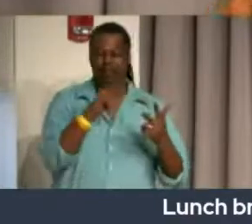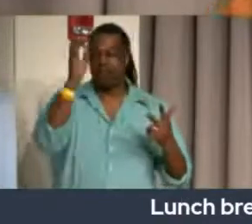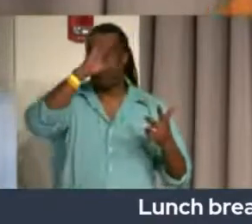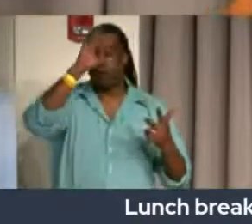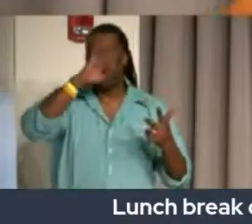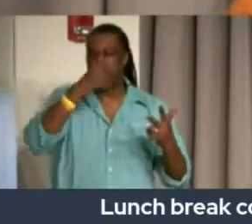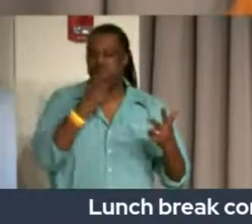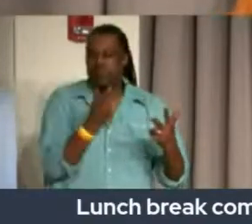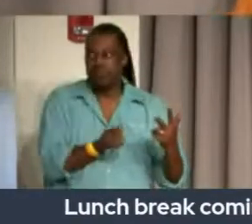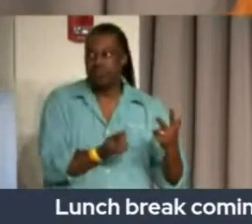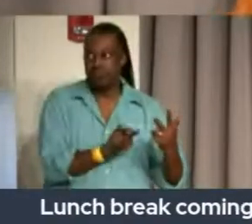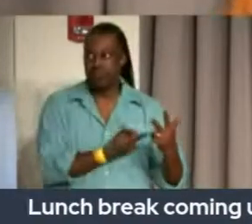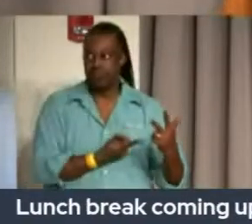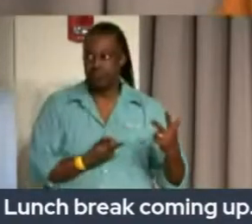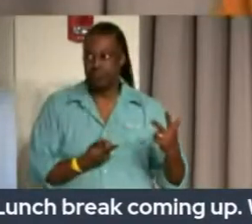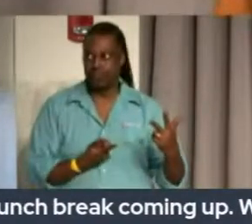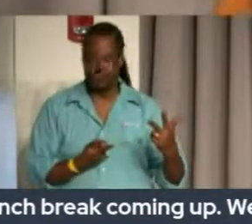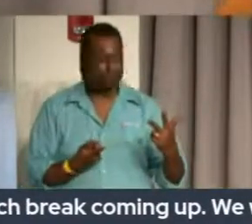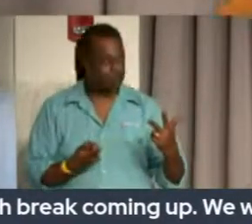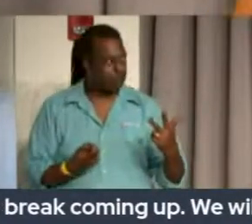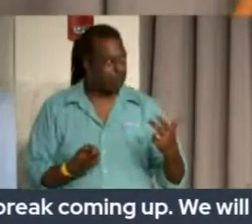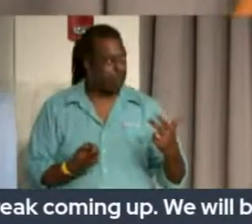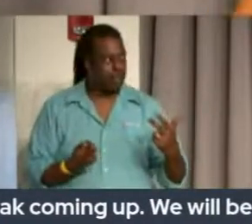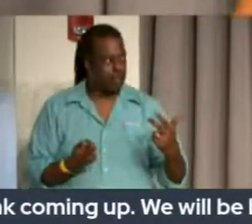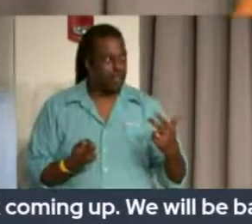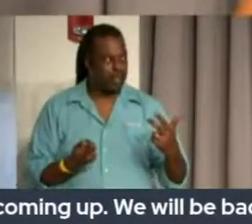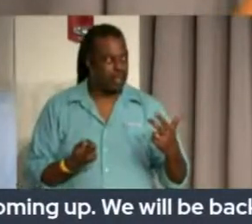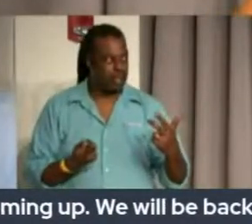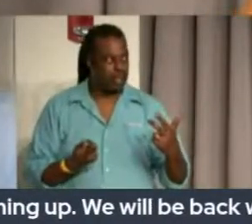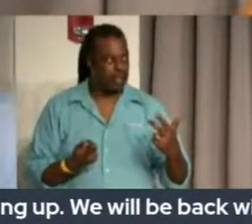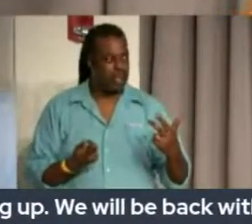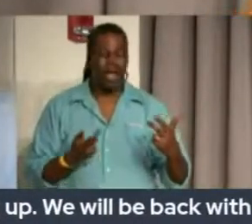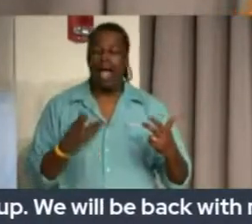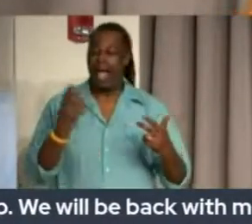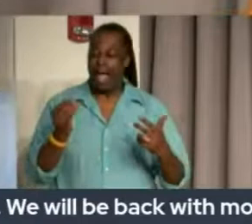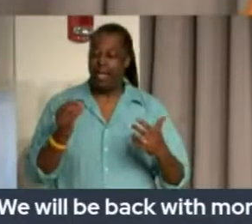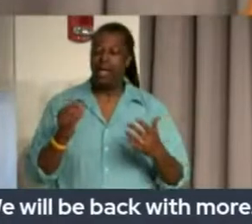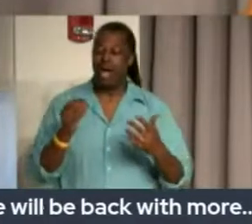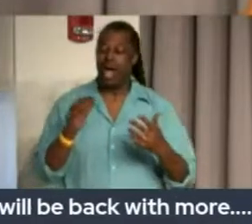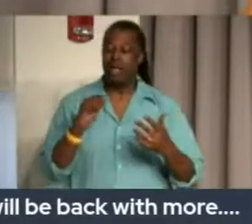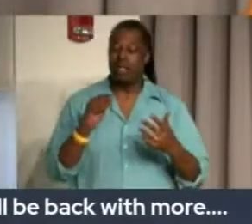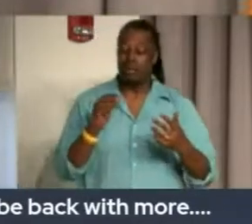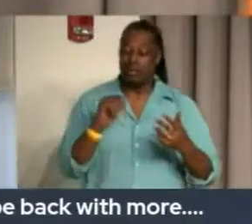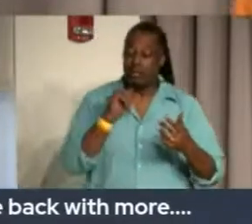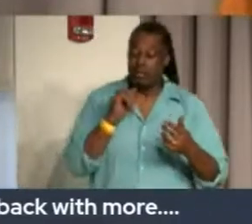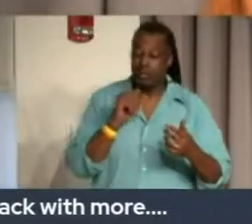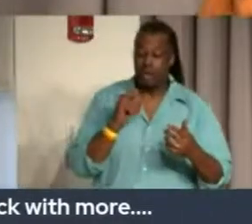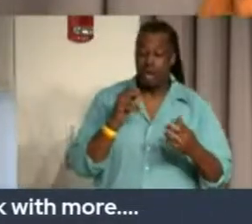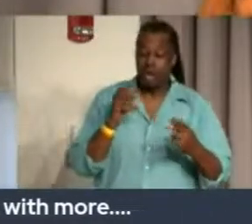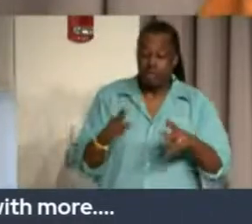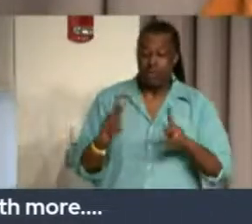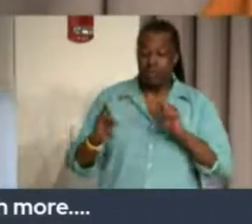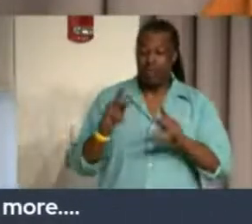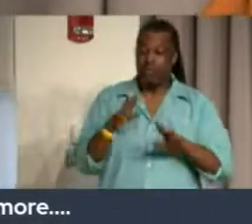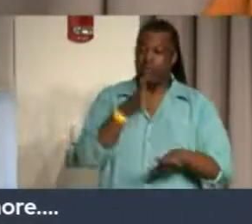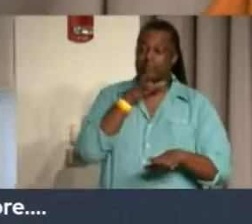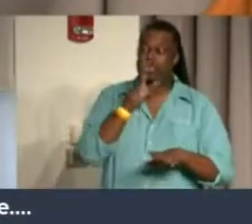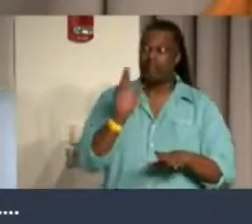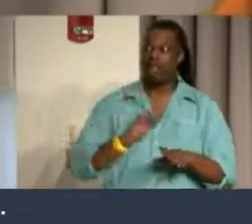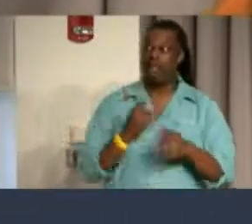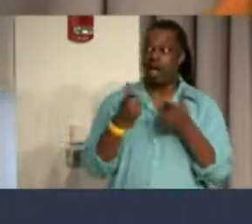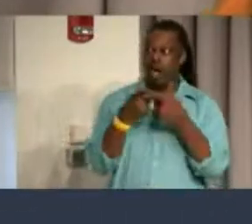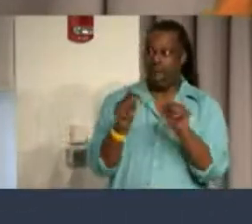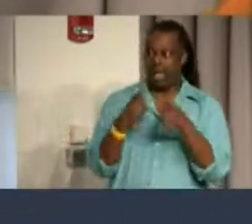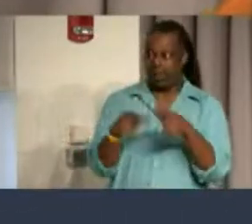us. They might even speak our languages, but they lost it in their